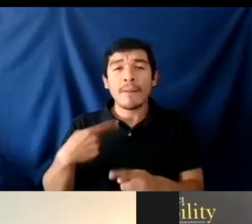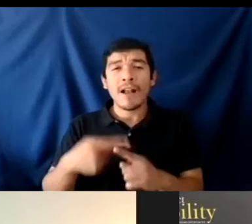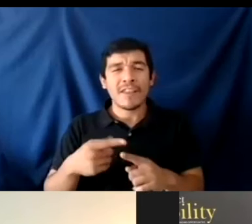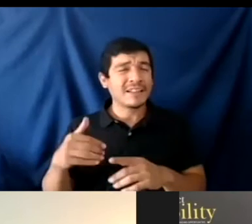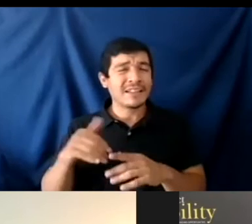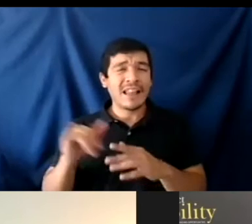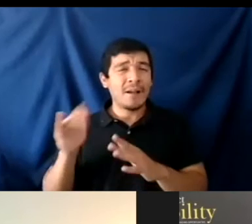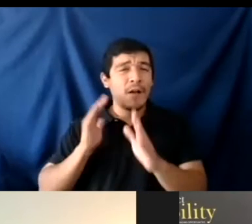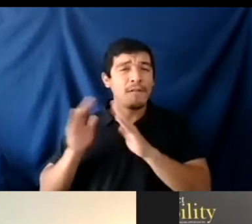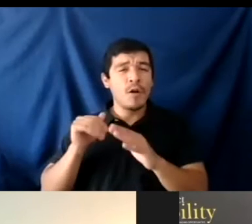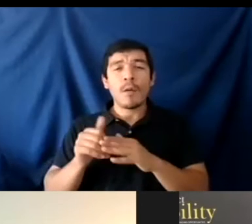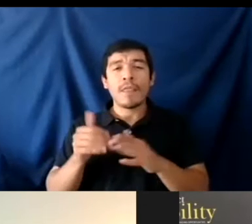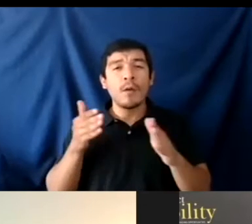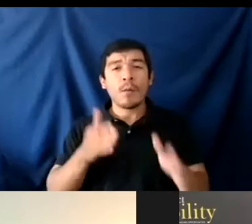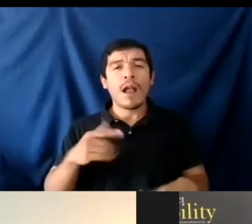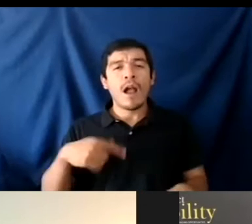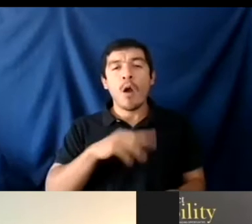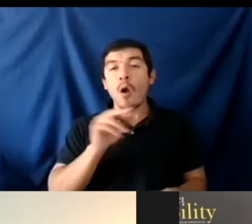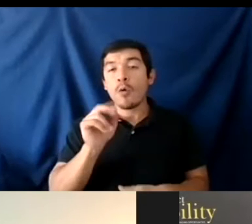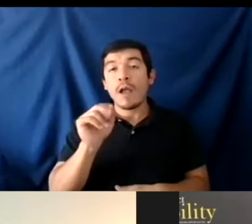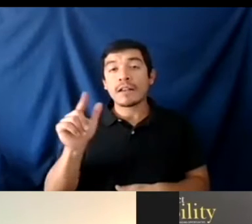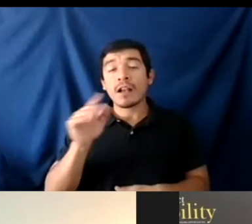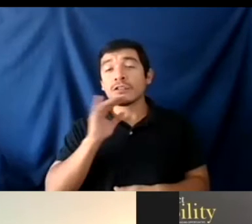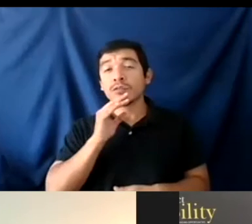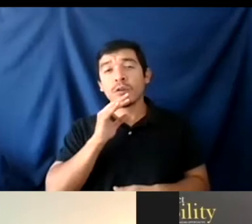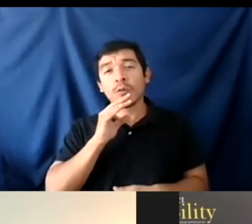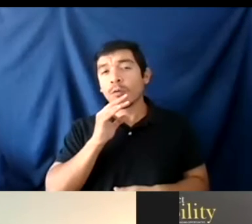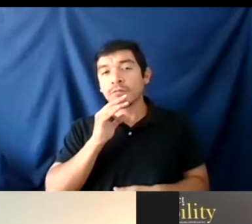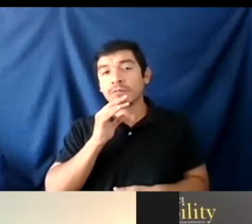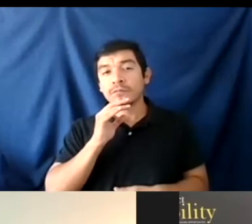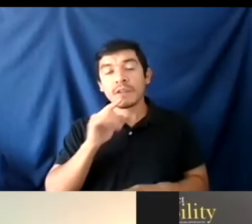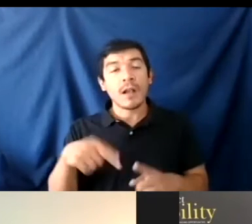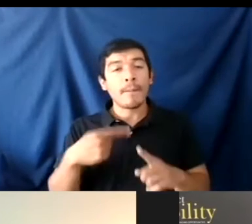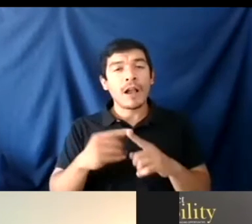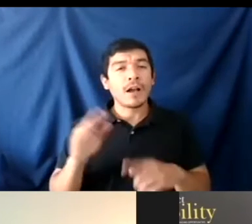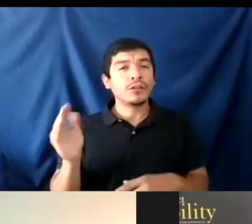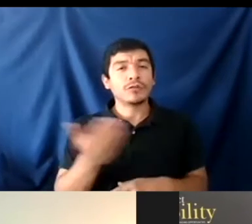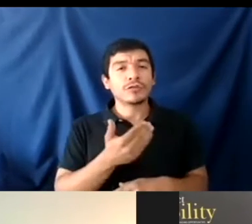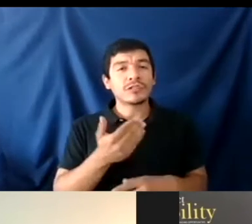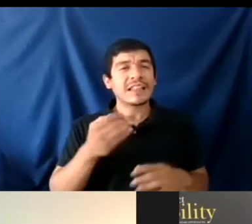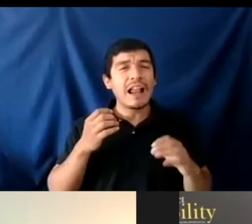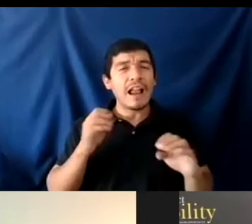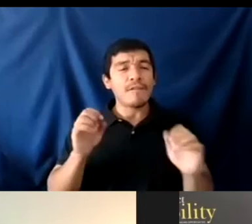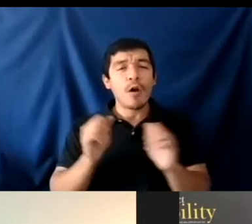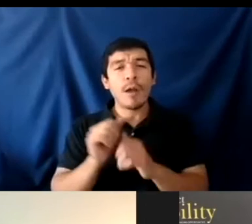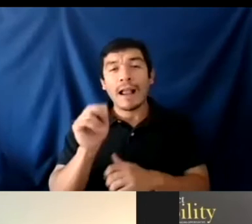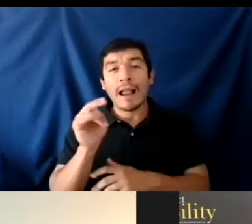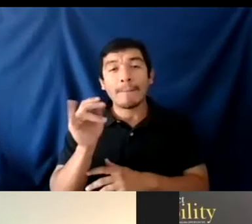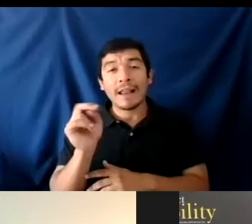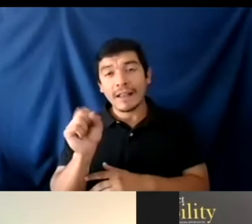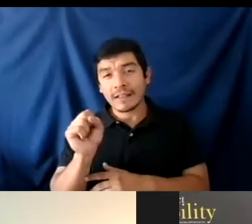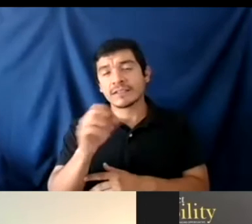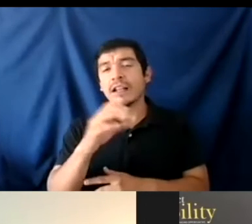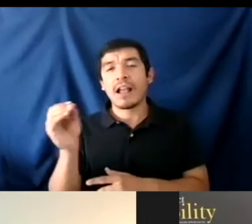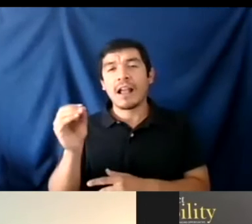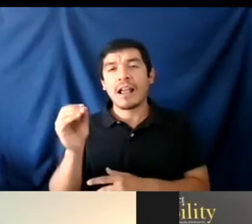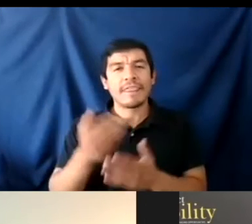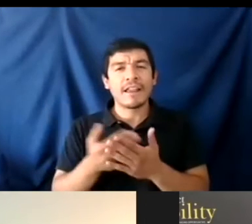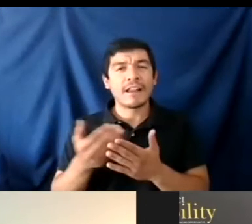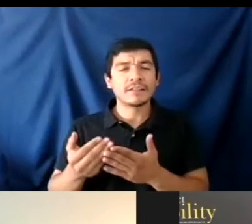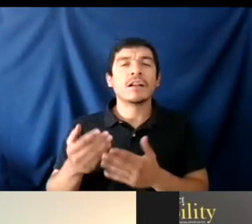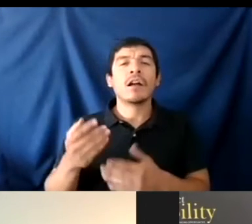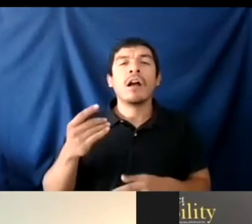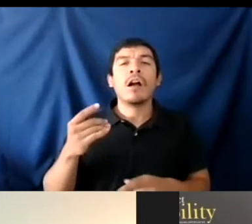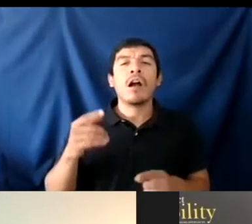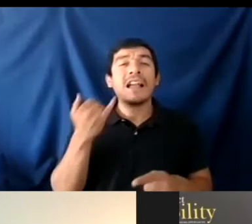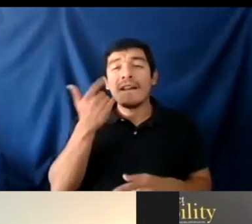with the way that Randall spoke about our efforts with campaigns and such, if you look